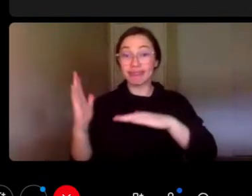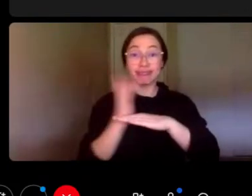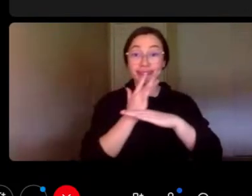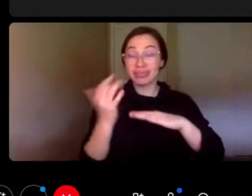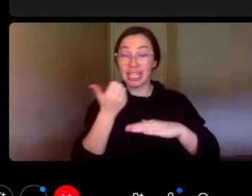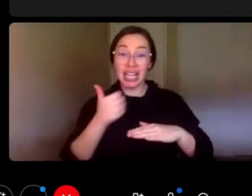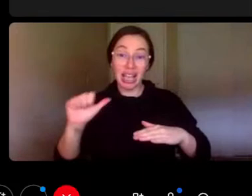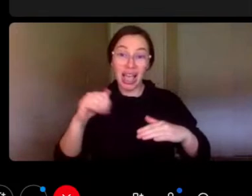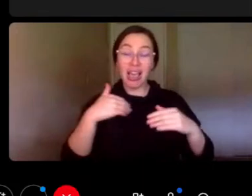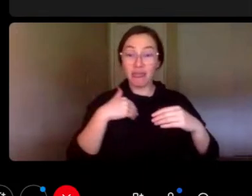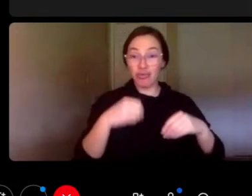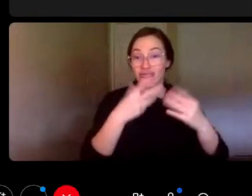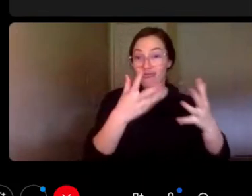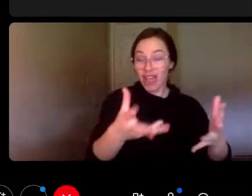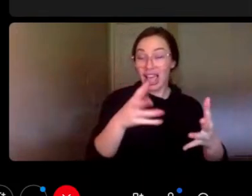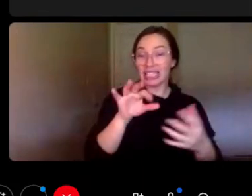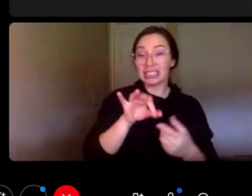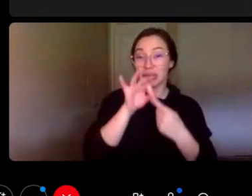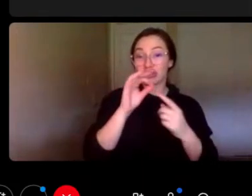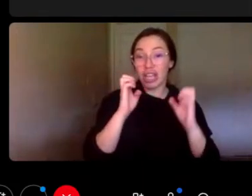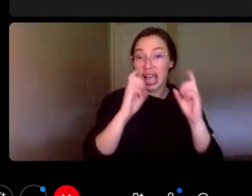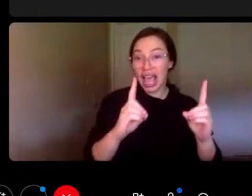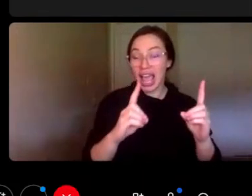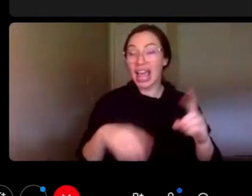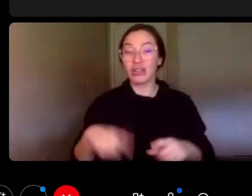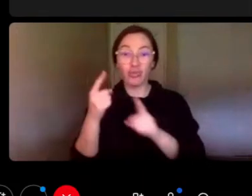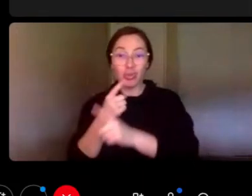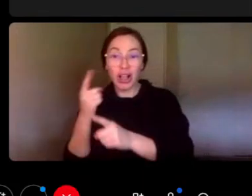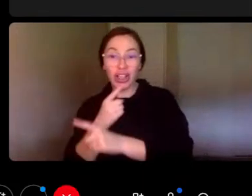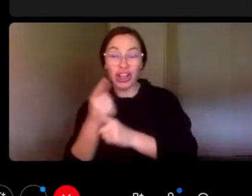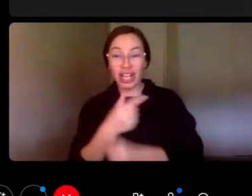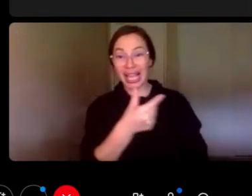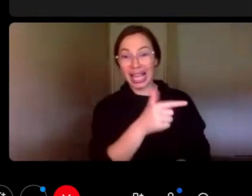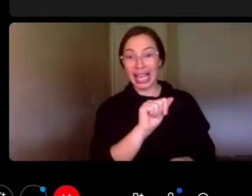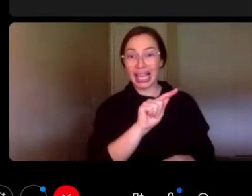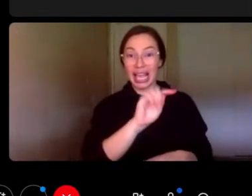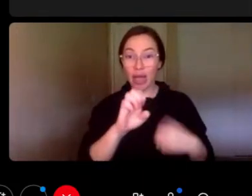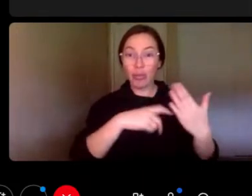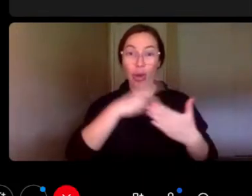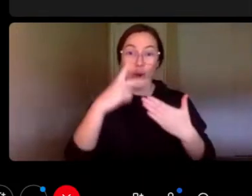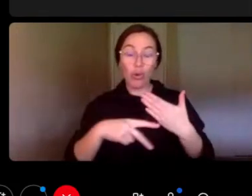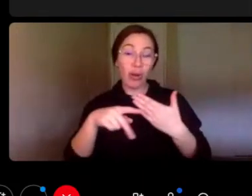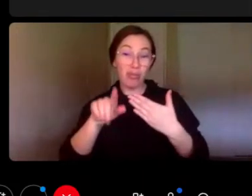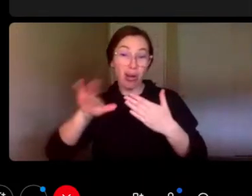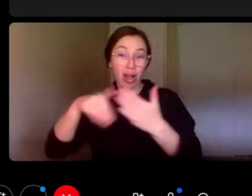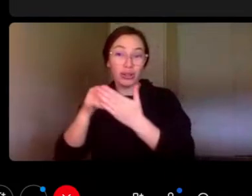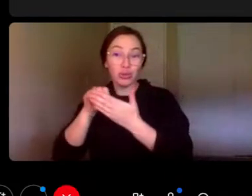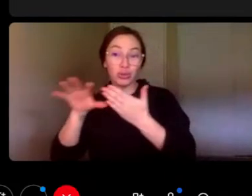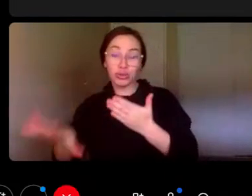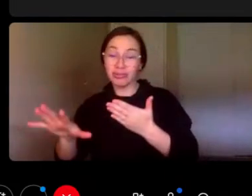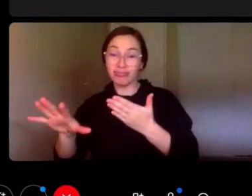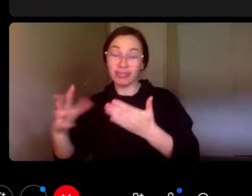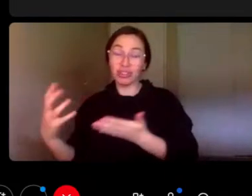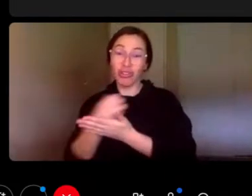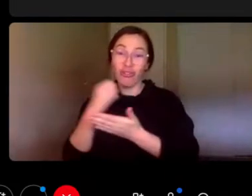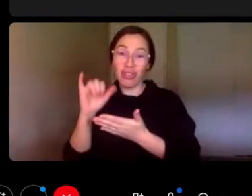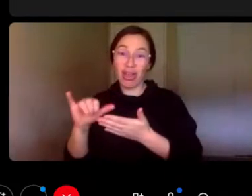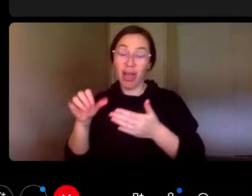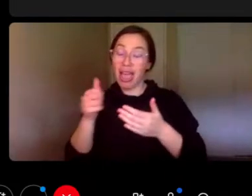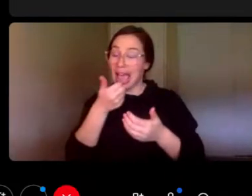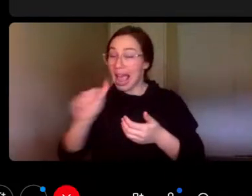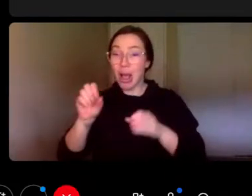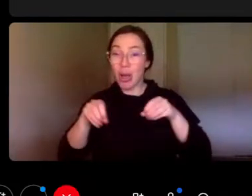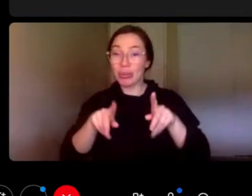opportunities, special ed, regular ed, GATE, all those kids deserve the same opportunities. And then last, wellness. We know that